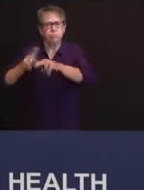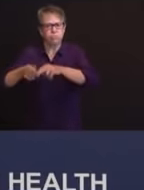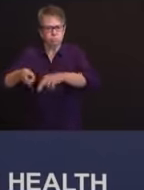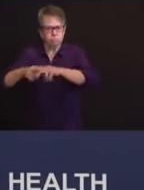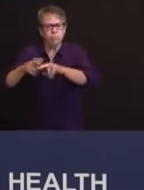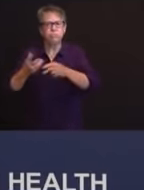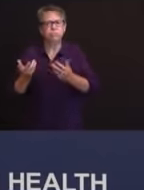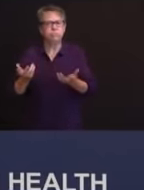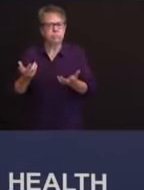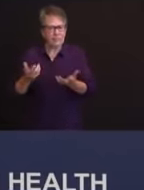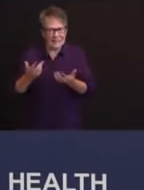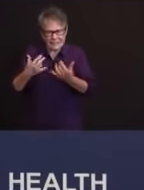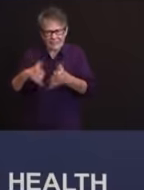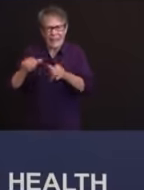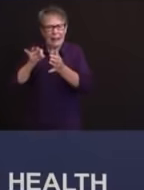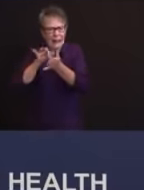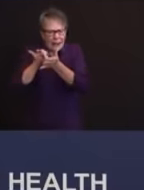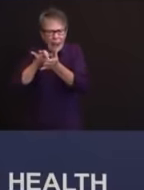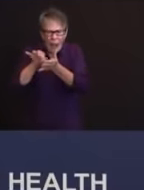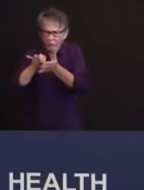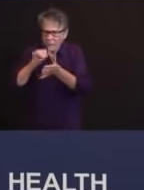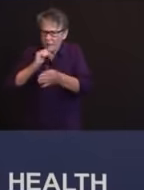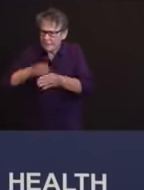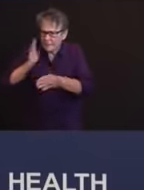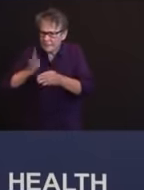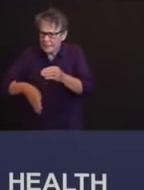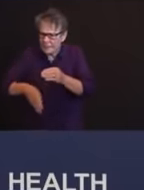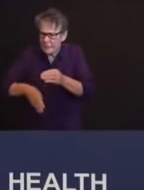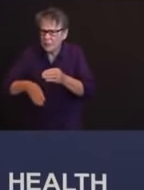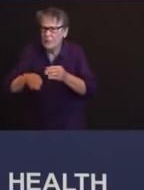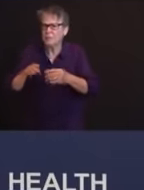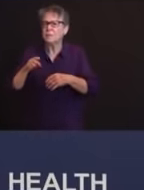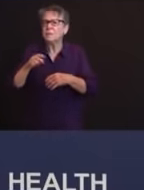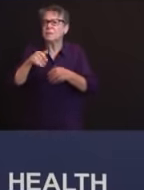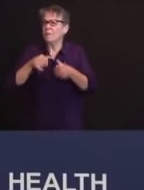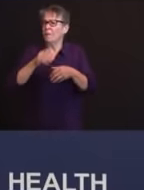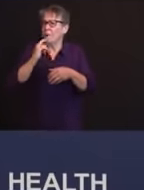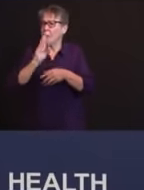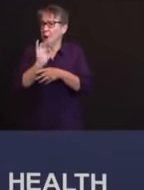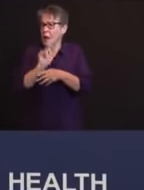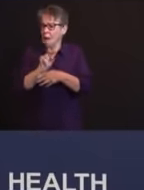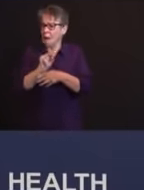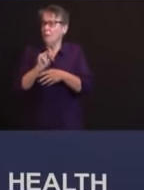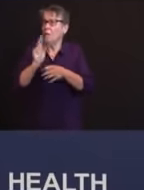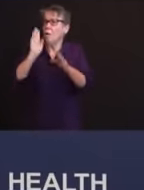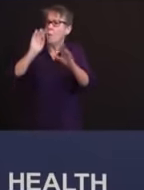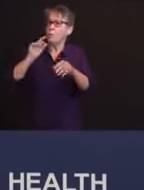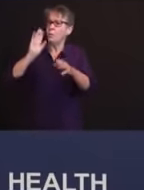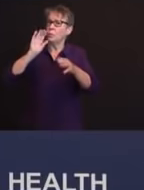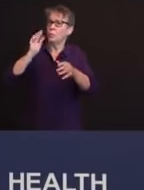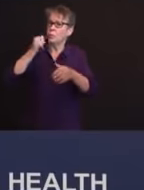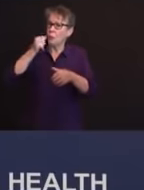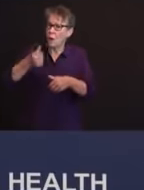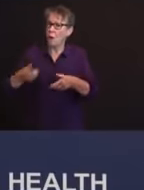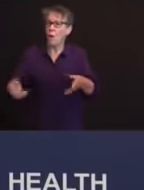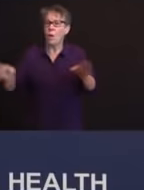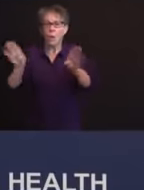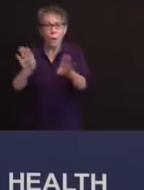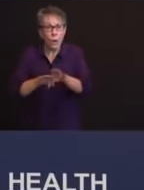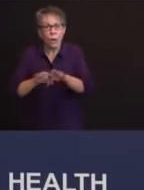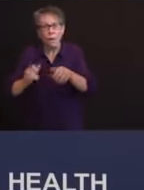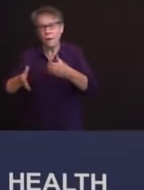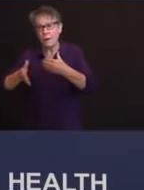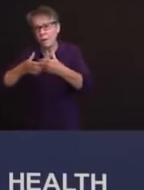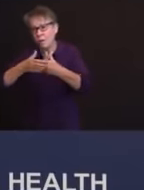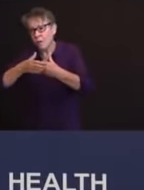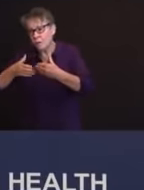tomorrow, and then only on Wednesday, once they're counted, do we then begin the process of counting the provisional ballots. So that number is only going to